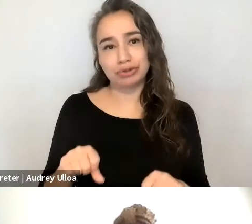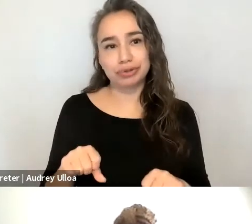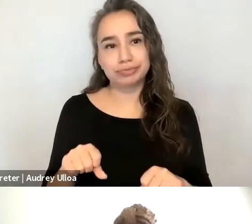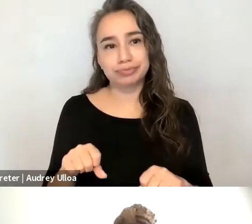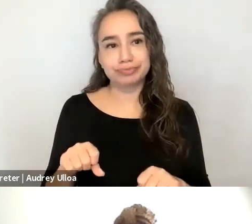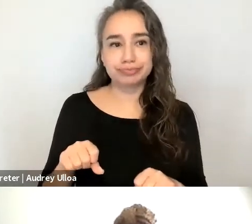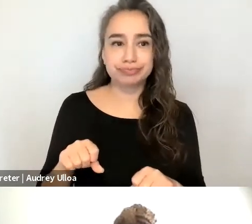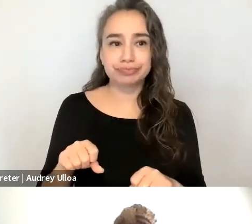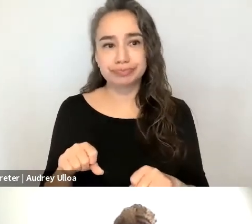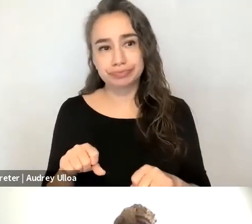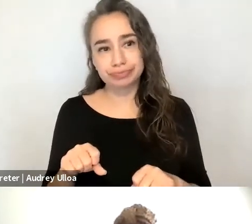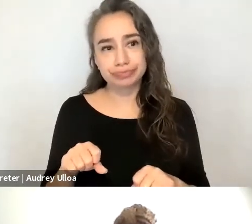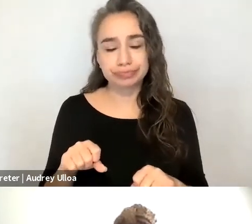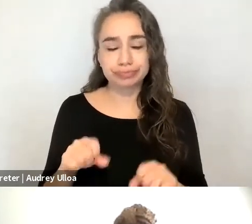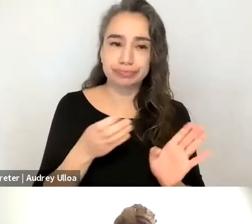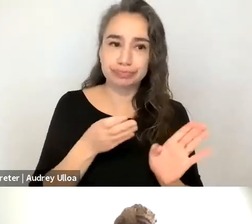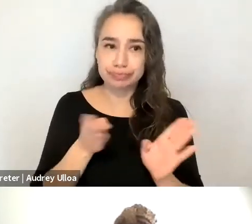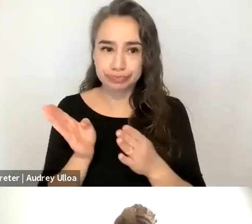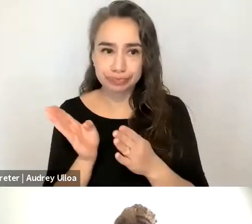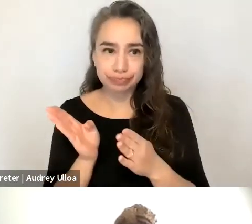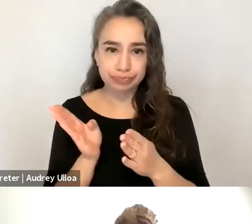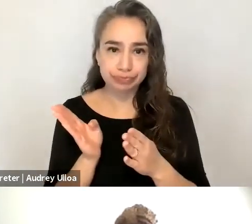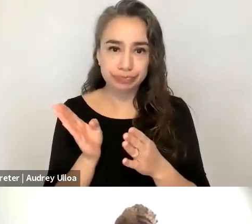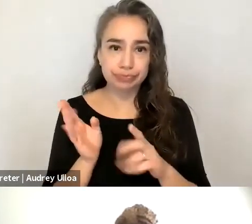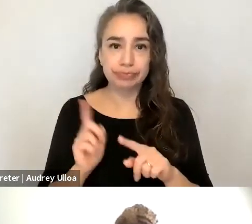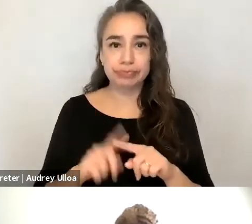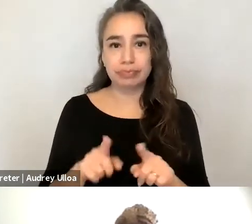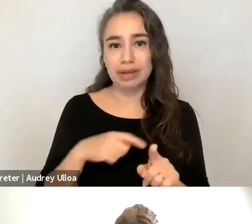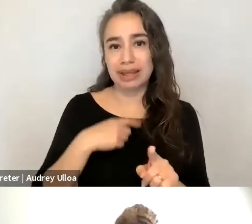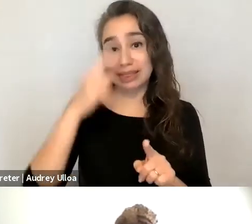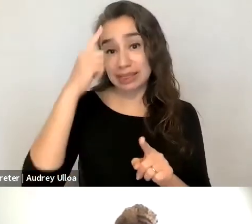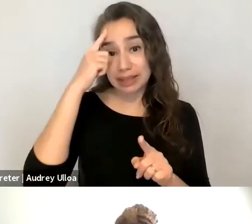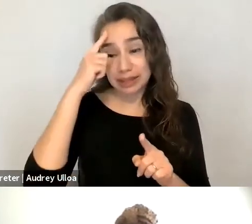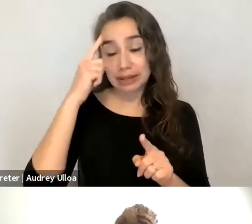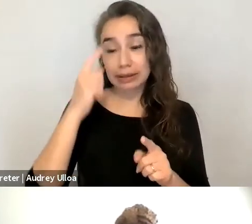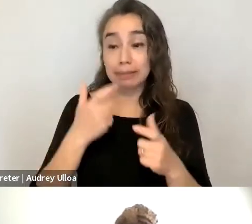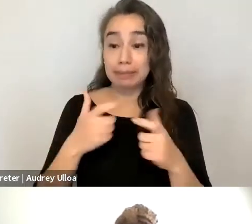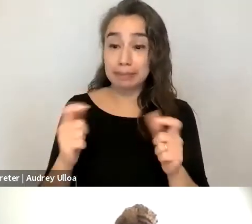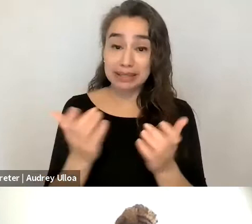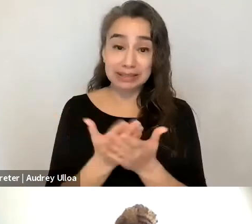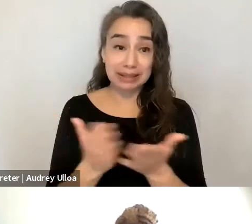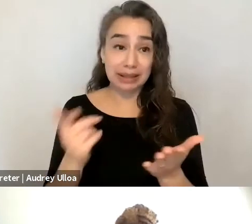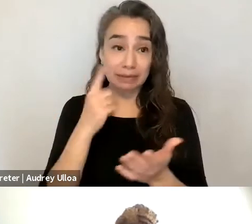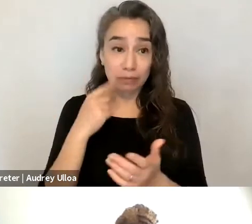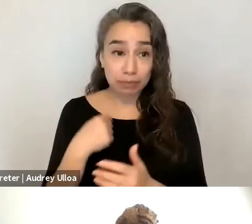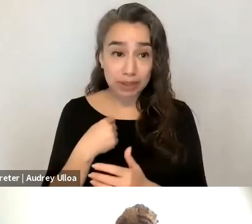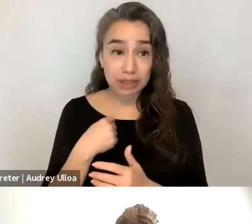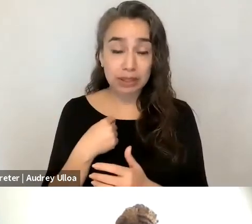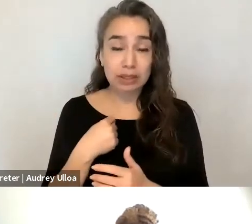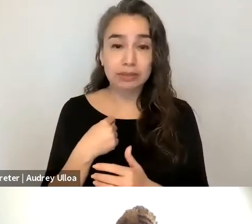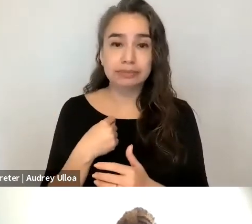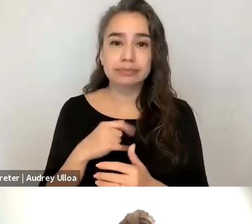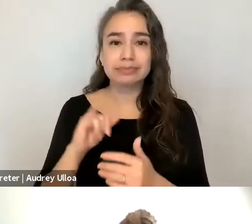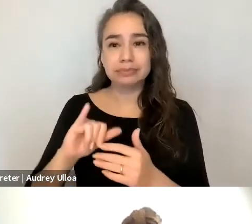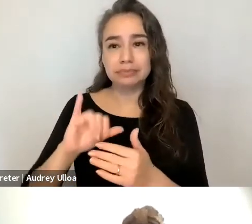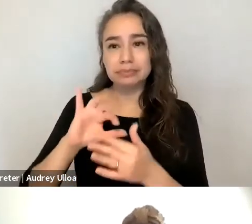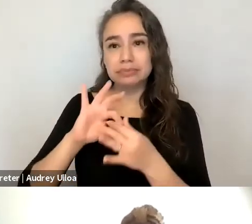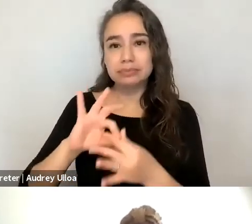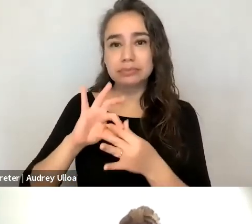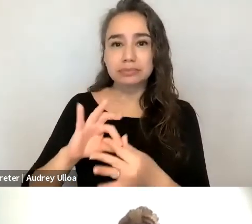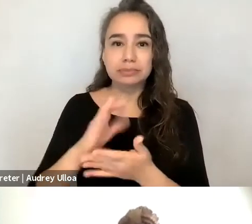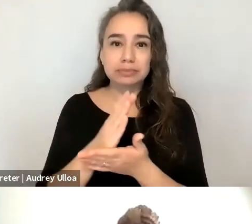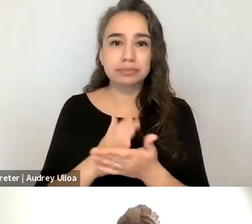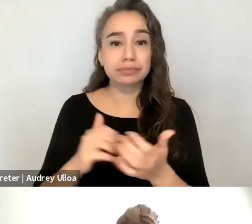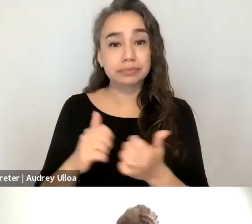of pivot. But I think the biggest thing for me is the connection piece with students or